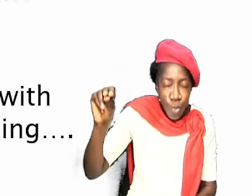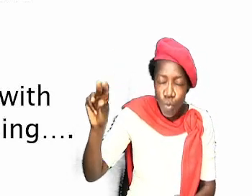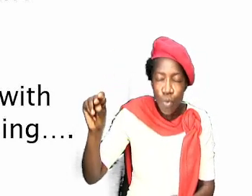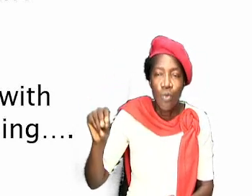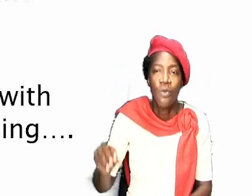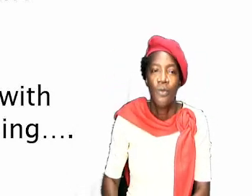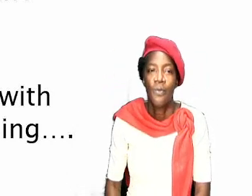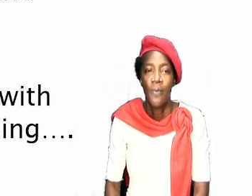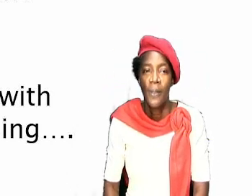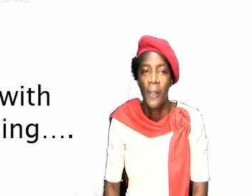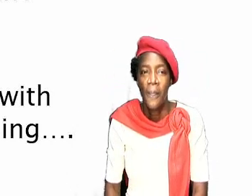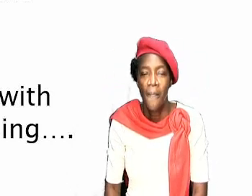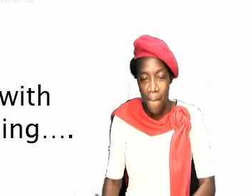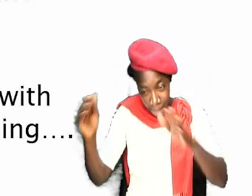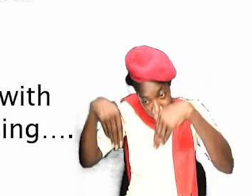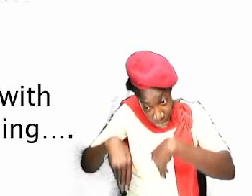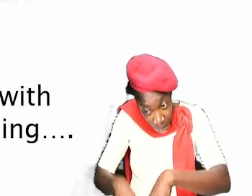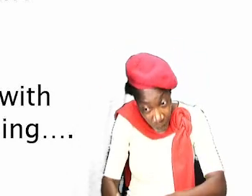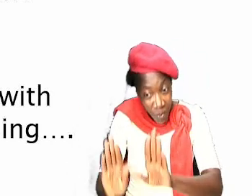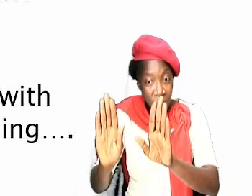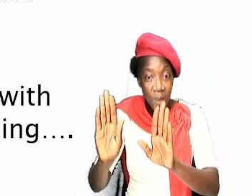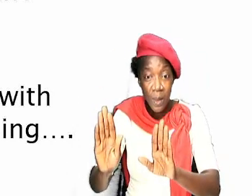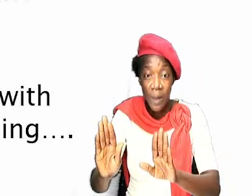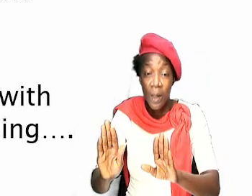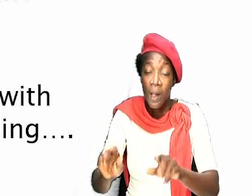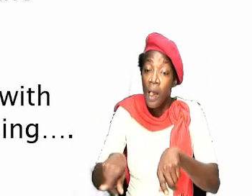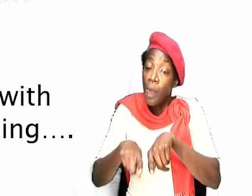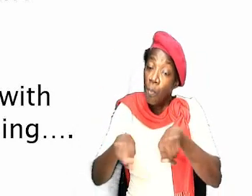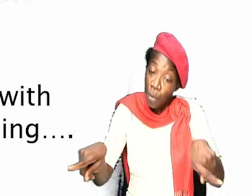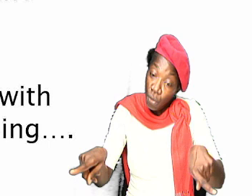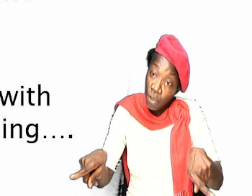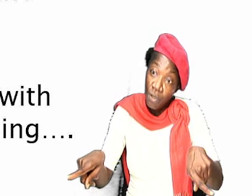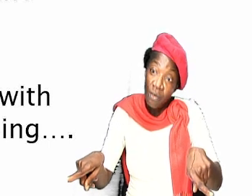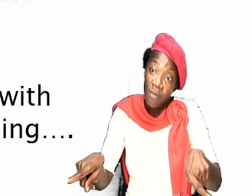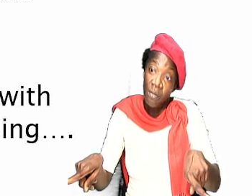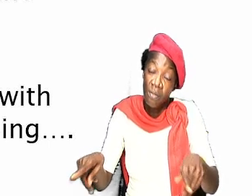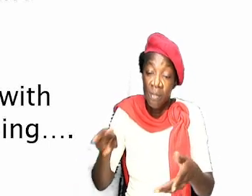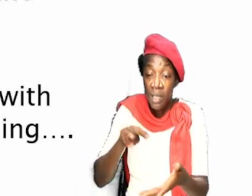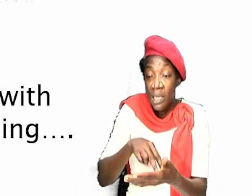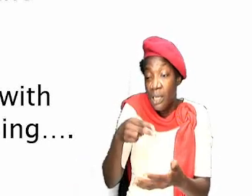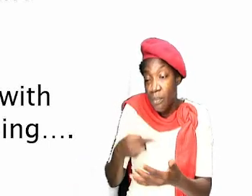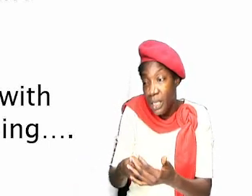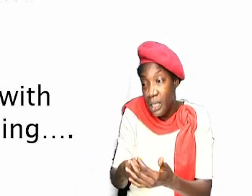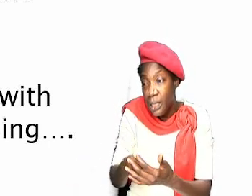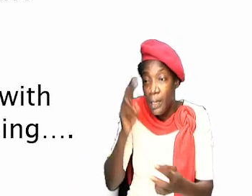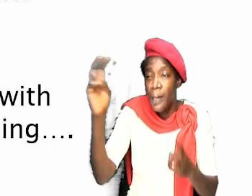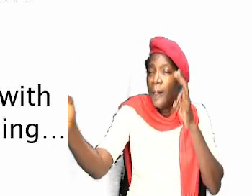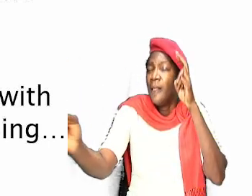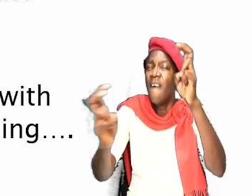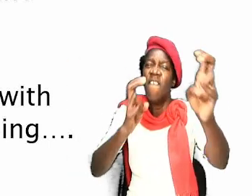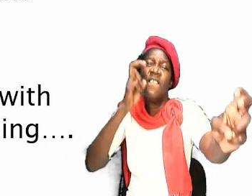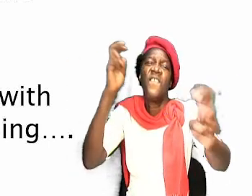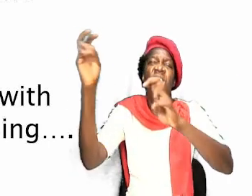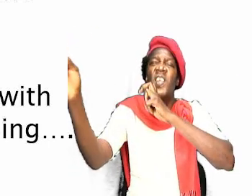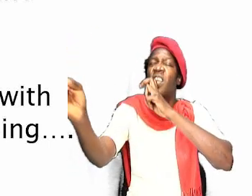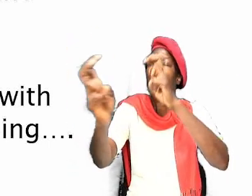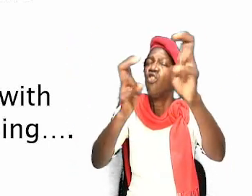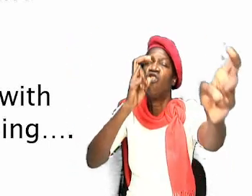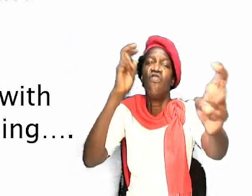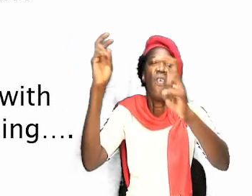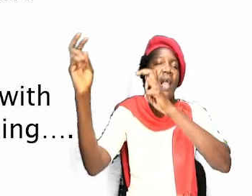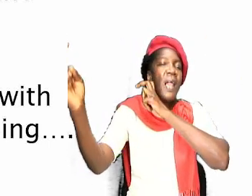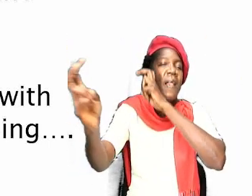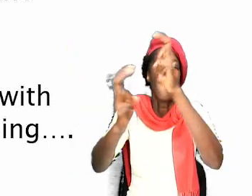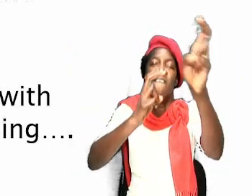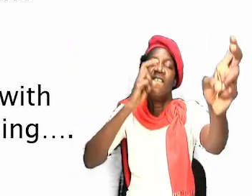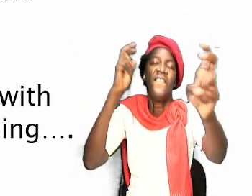But it can mean that you have triumphed on your daily living when it comes to